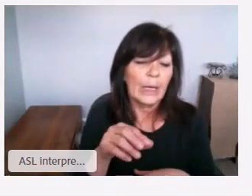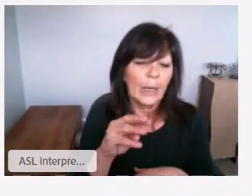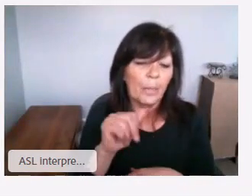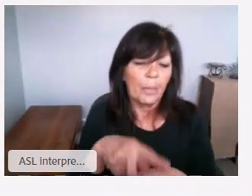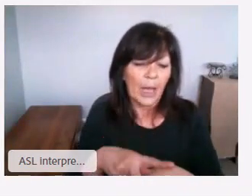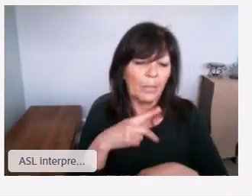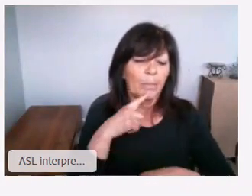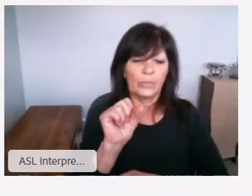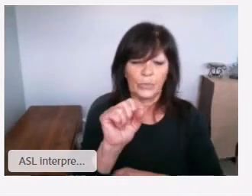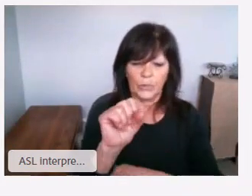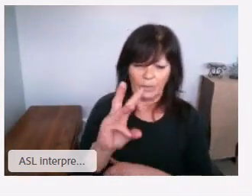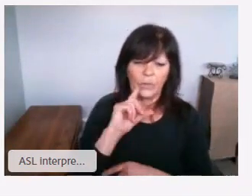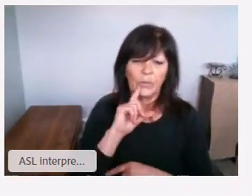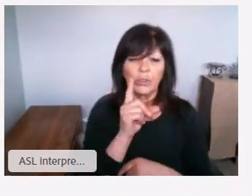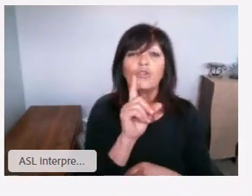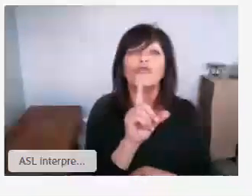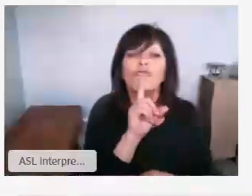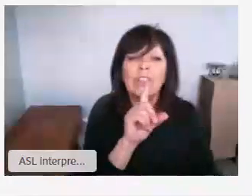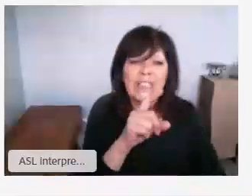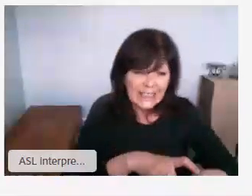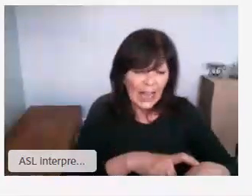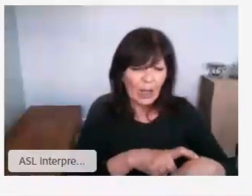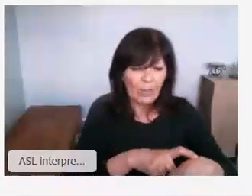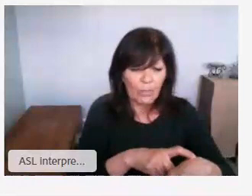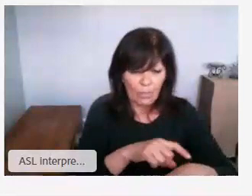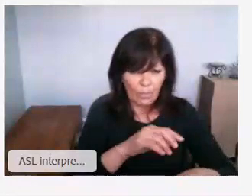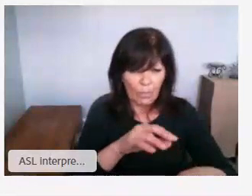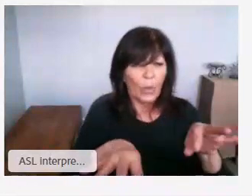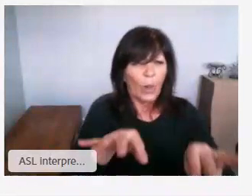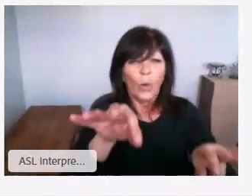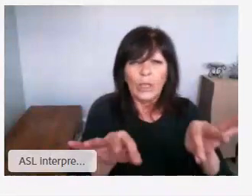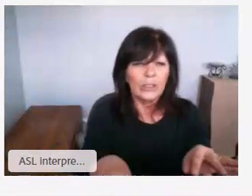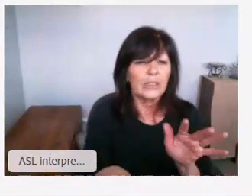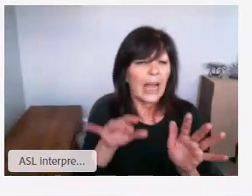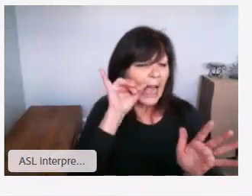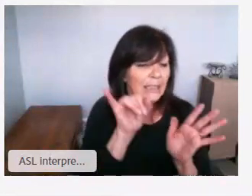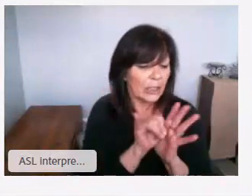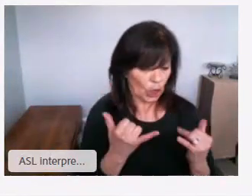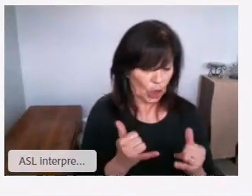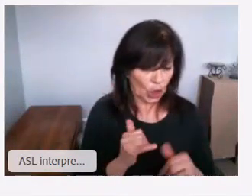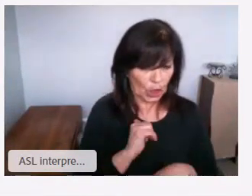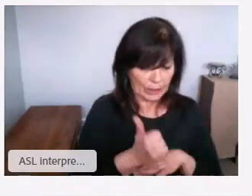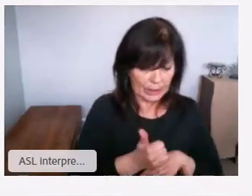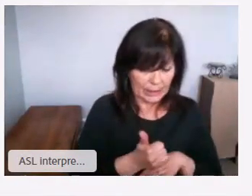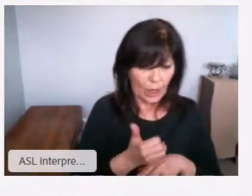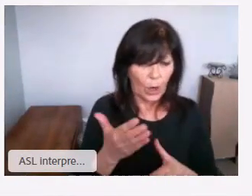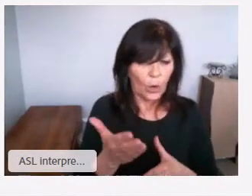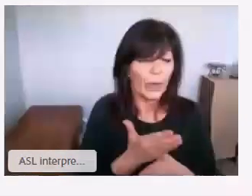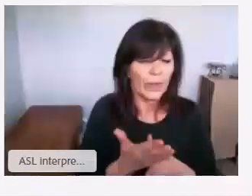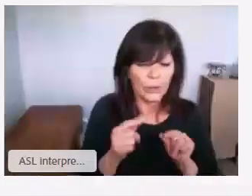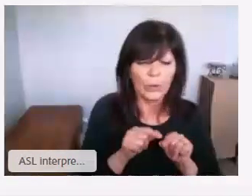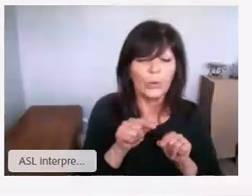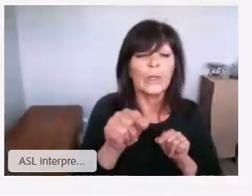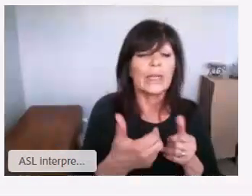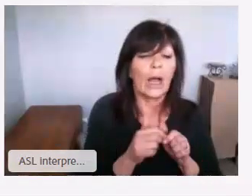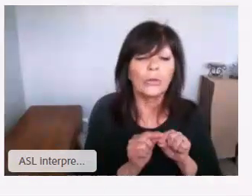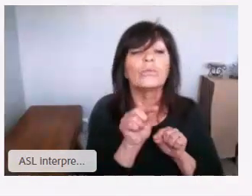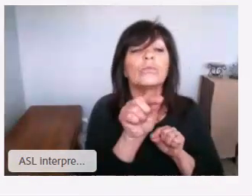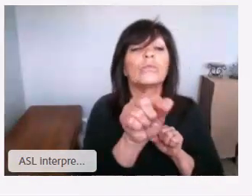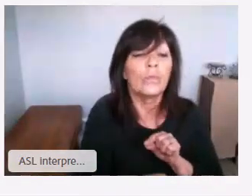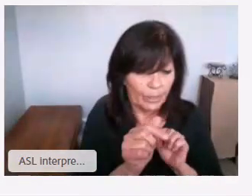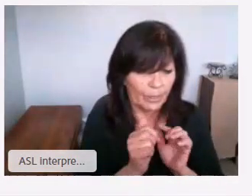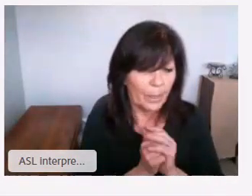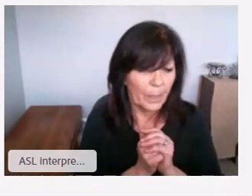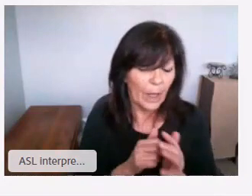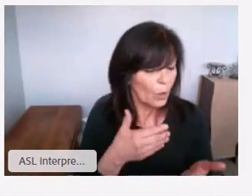turn-by-turn directions and a real-time location system to identify a traveler's current location within two different facilities on and around the medical campus,